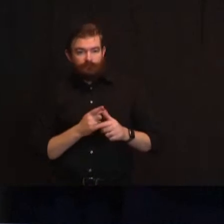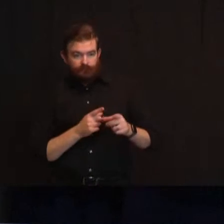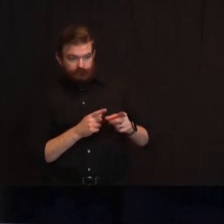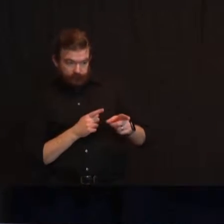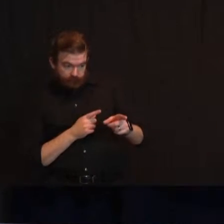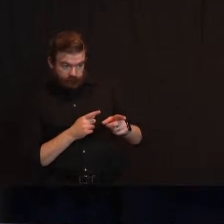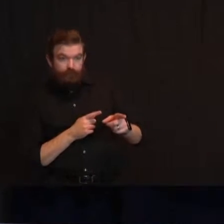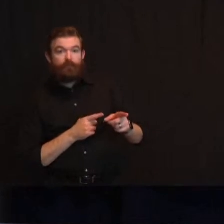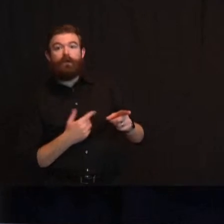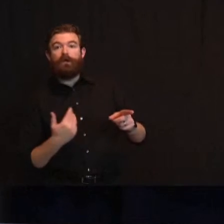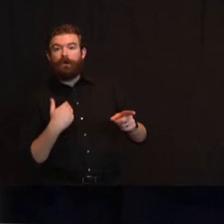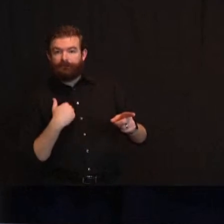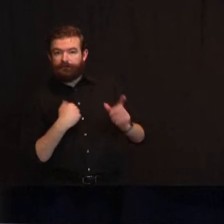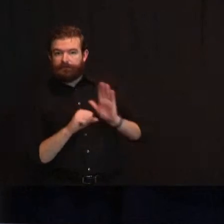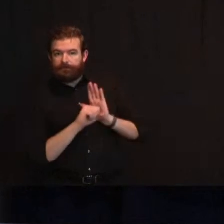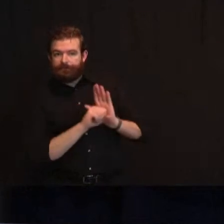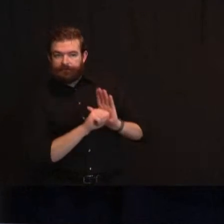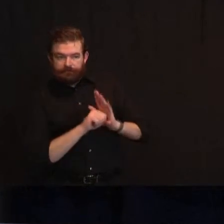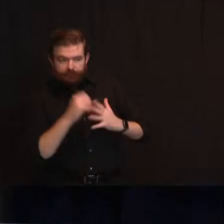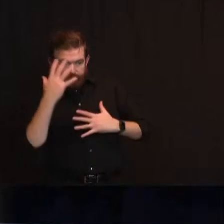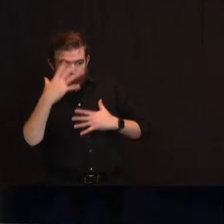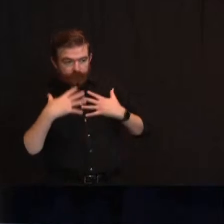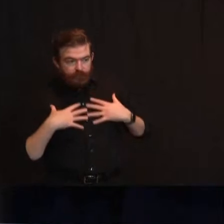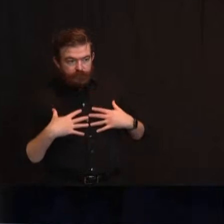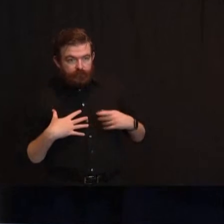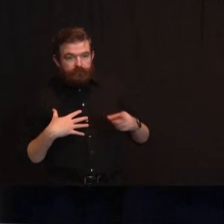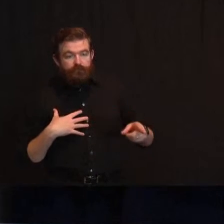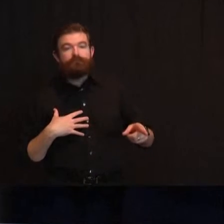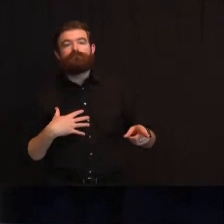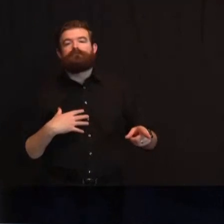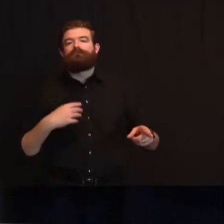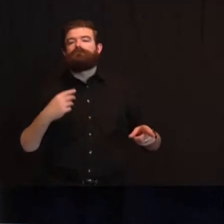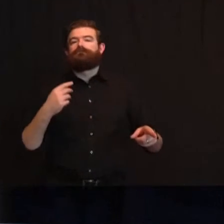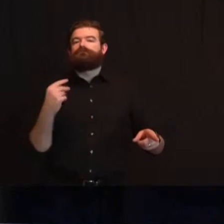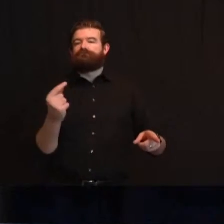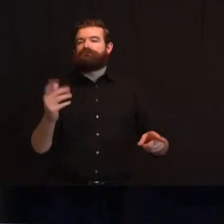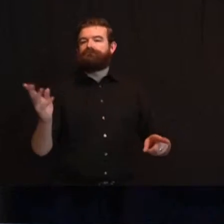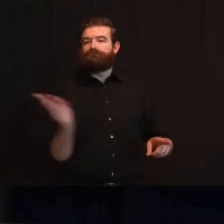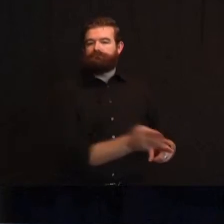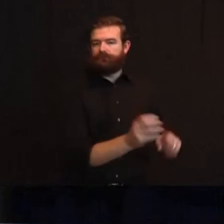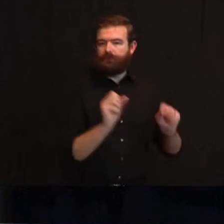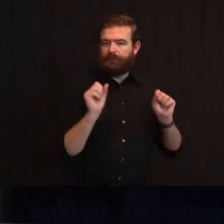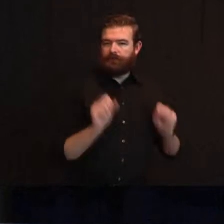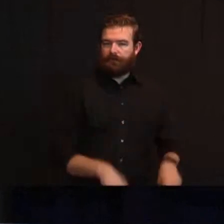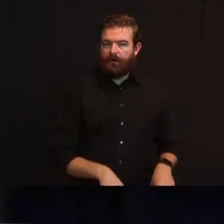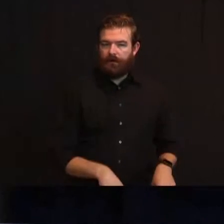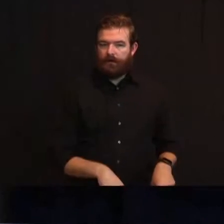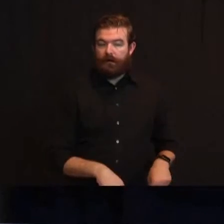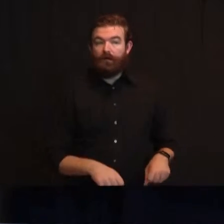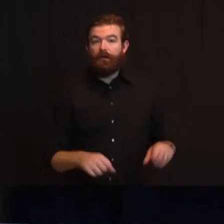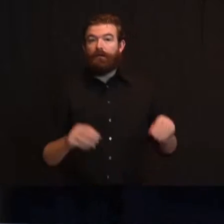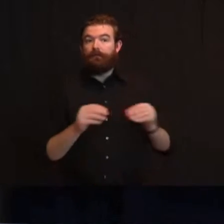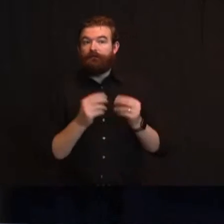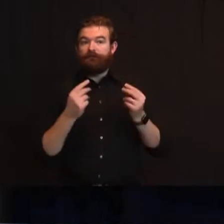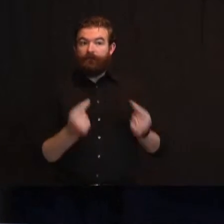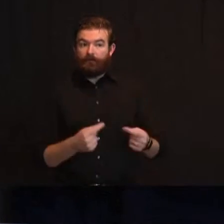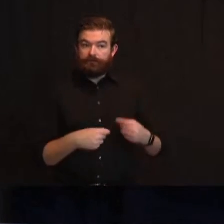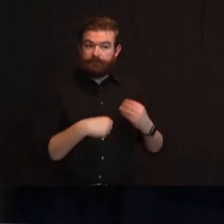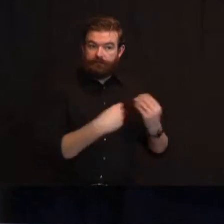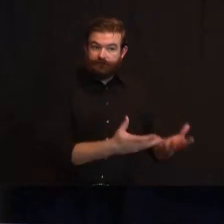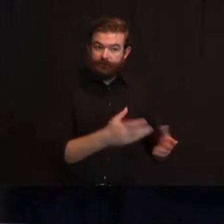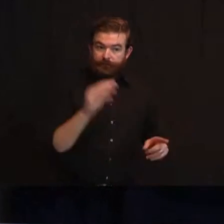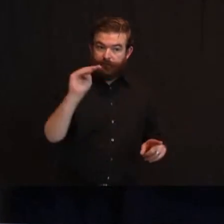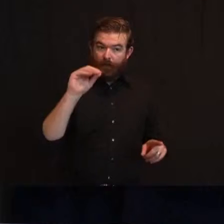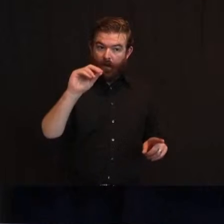When someone is positive, the sooner we can get monoclonal antibodies to them in an infusion